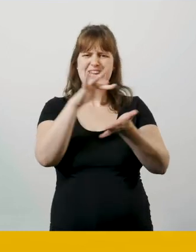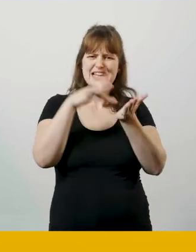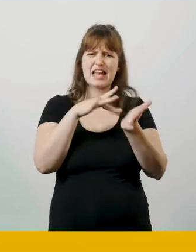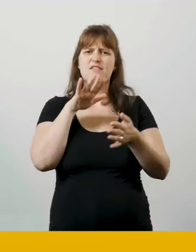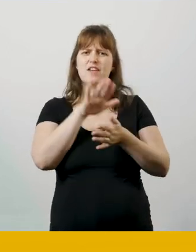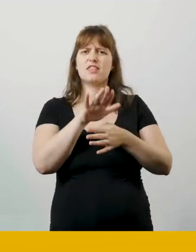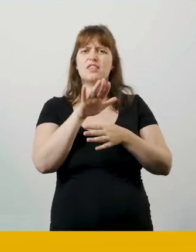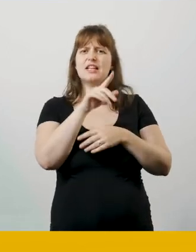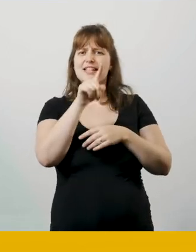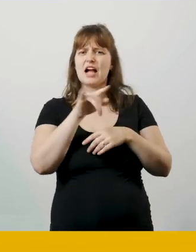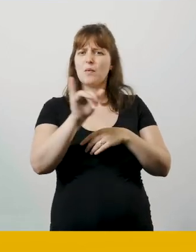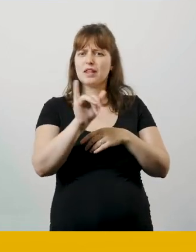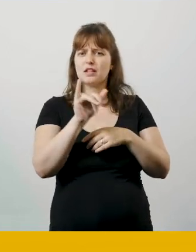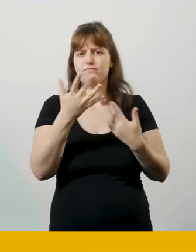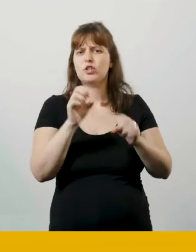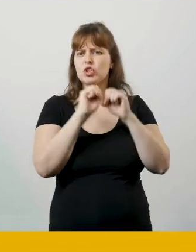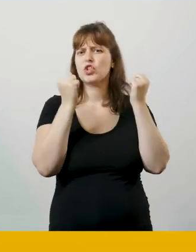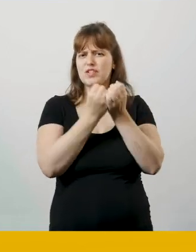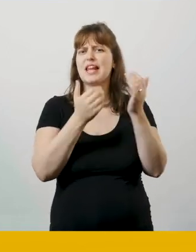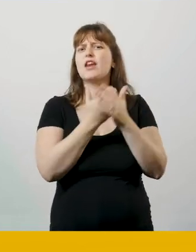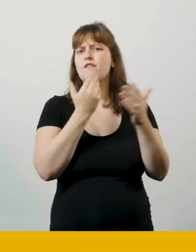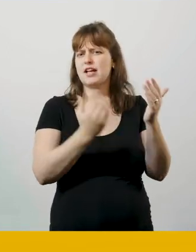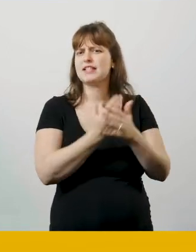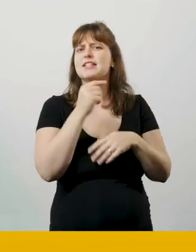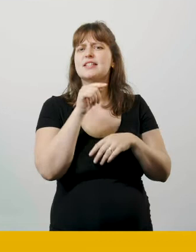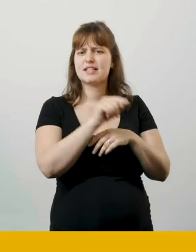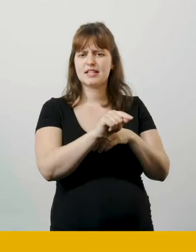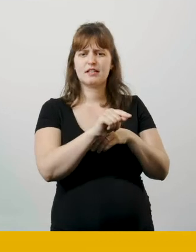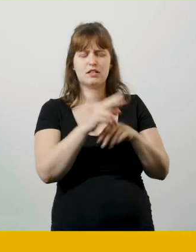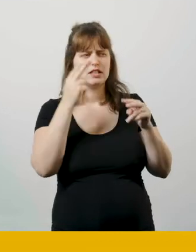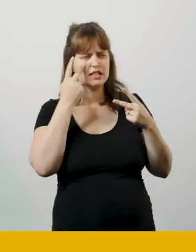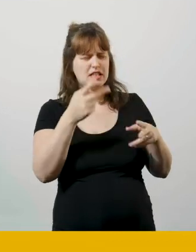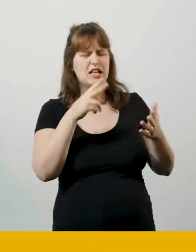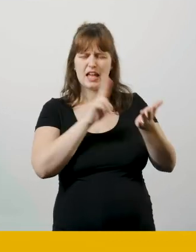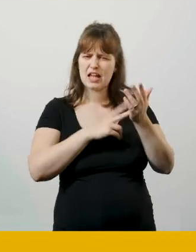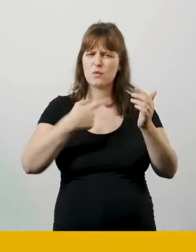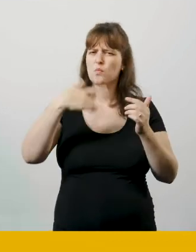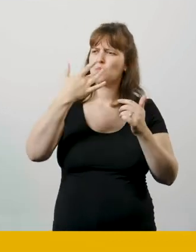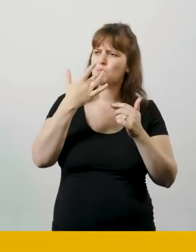enterprise is a social innovation. There was a strong will, a strong